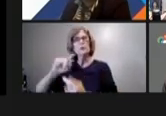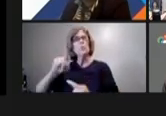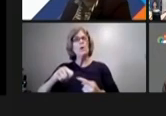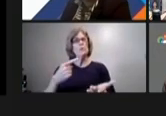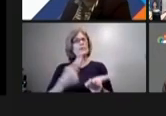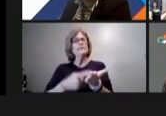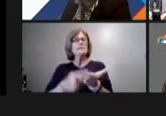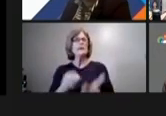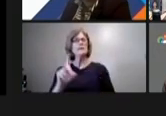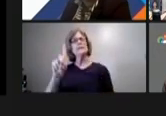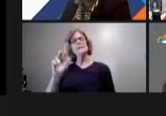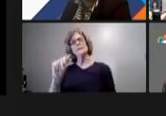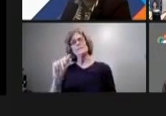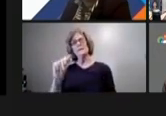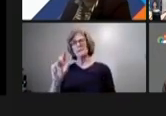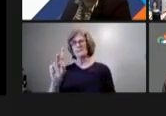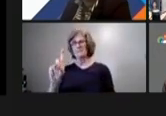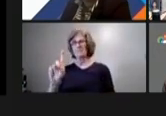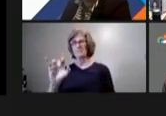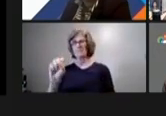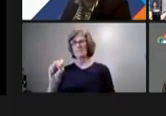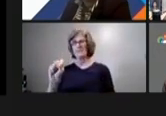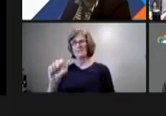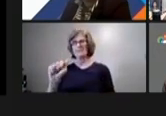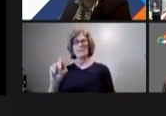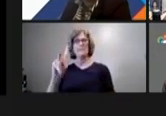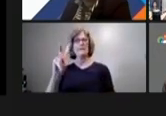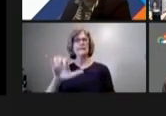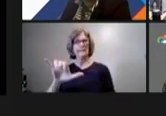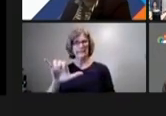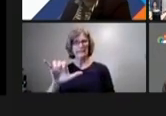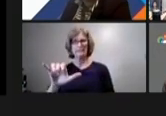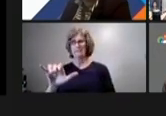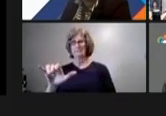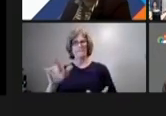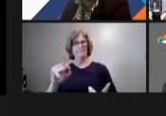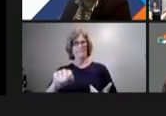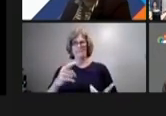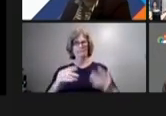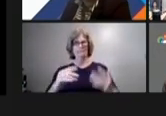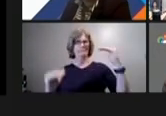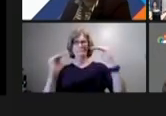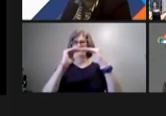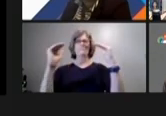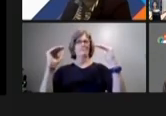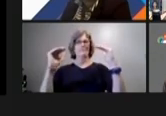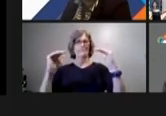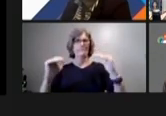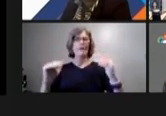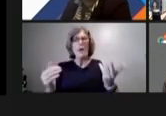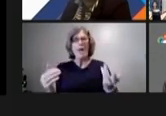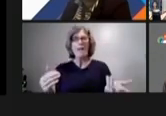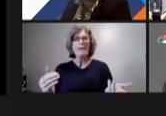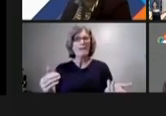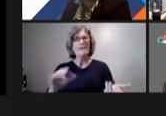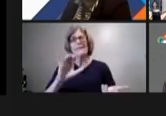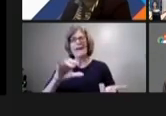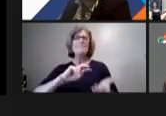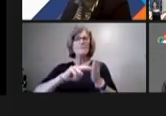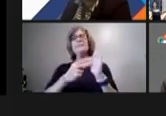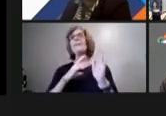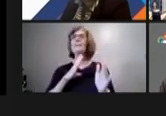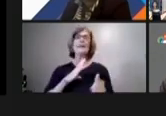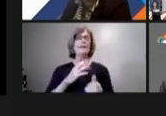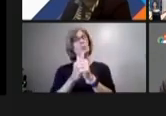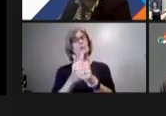it's not about meeting the federal minimums. If there was an issue with the federal minimums, then you have a fundamental compliance issue,